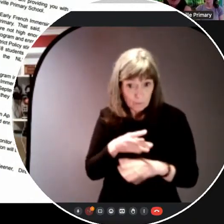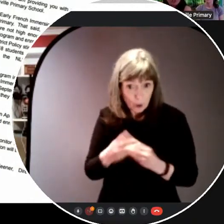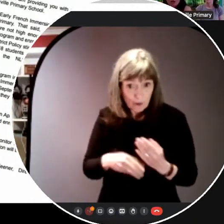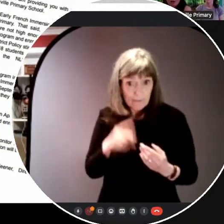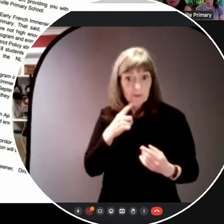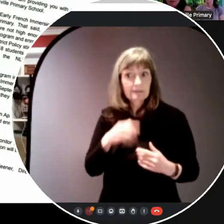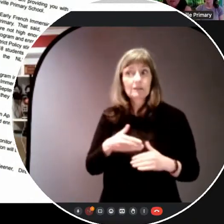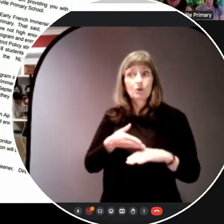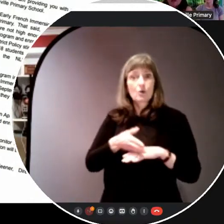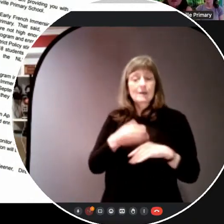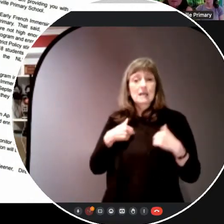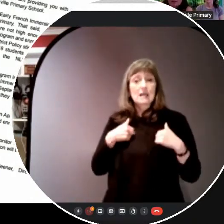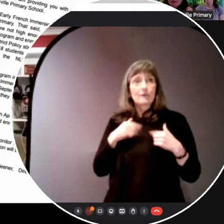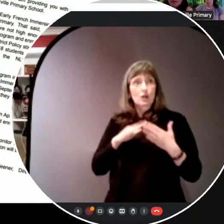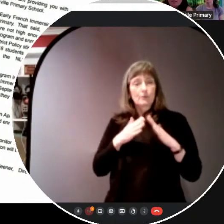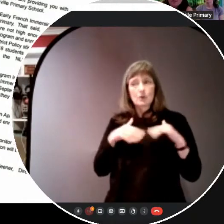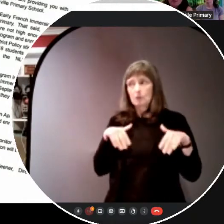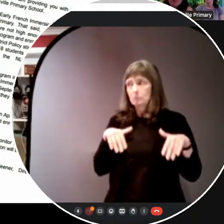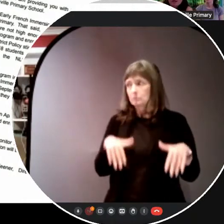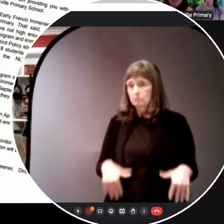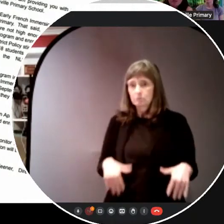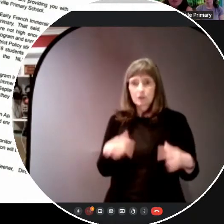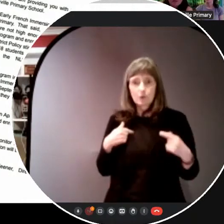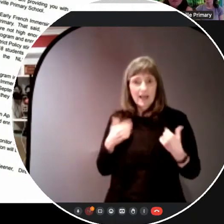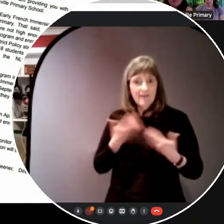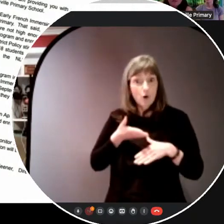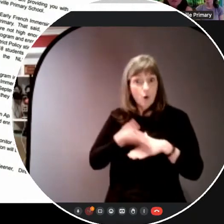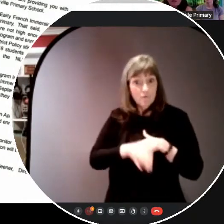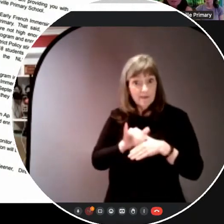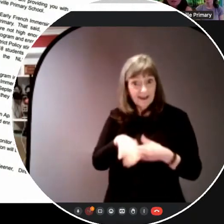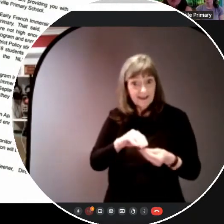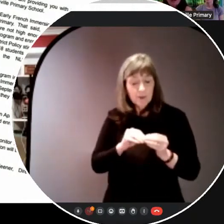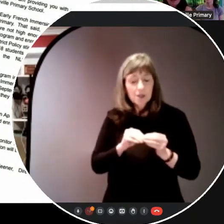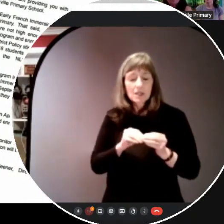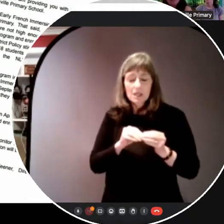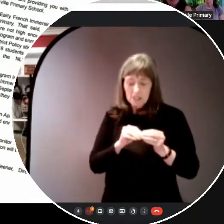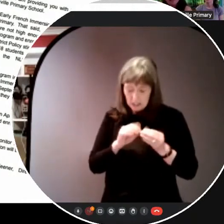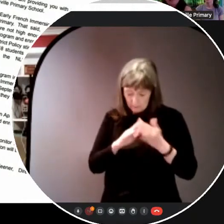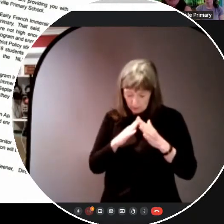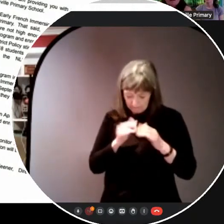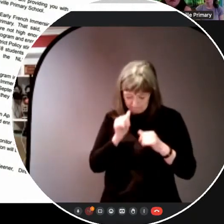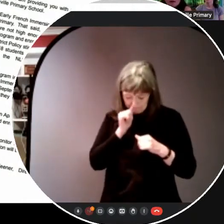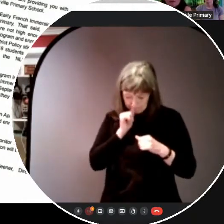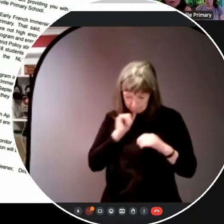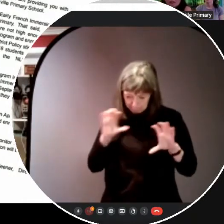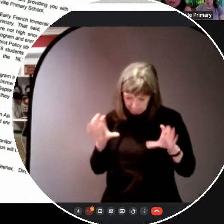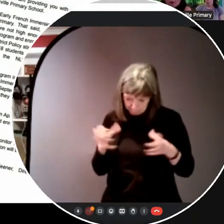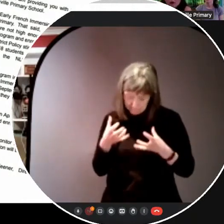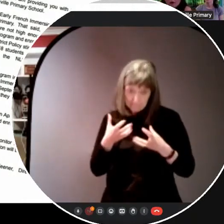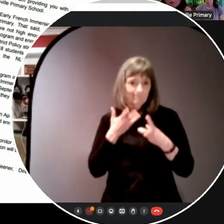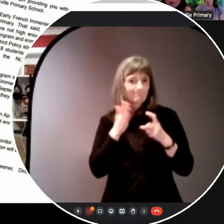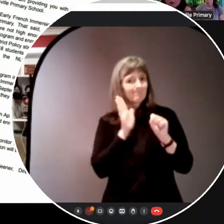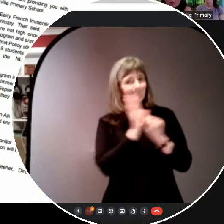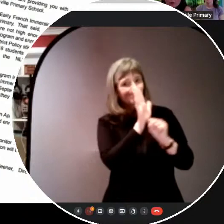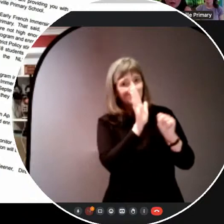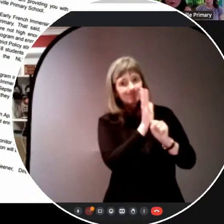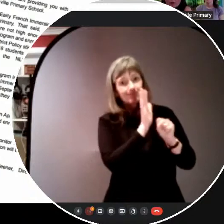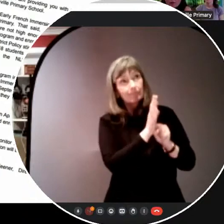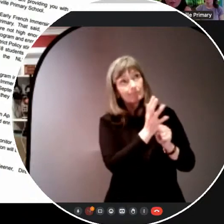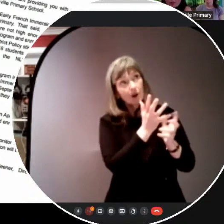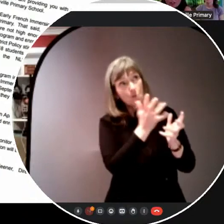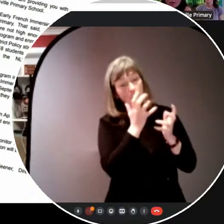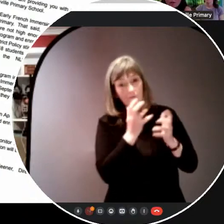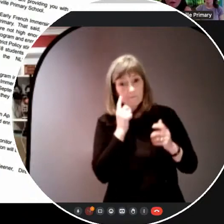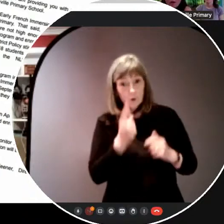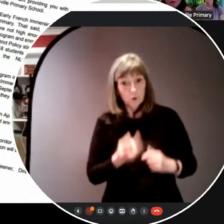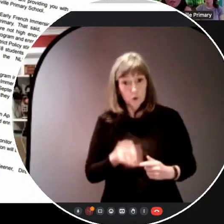notice was very shocking, and it took a lot of strength of the community to come together and advocate for what they required for early